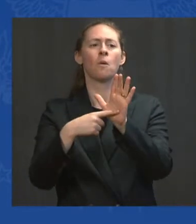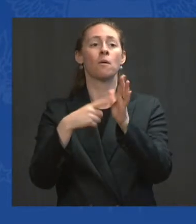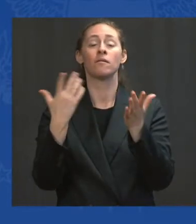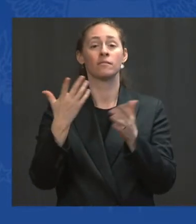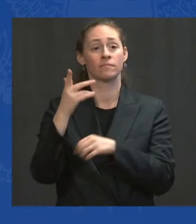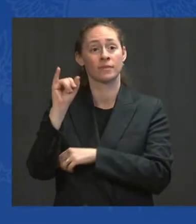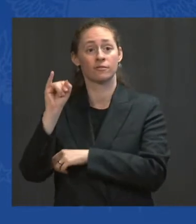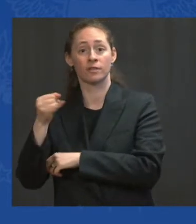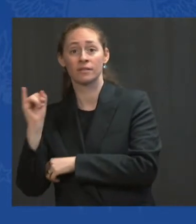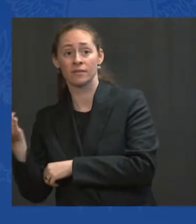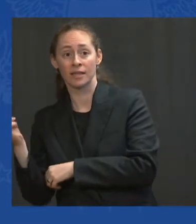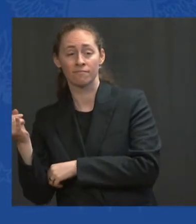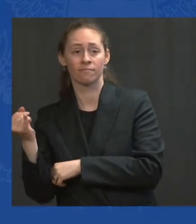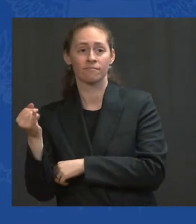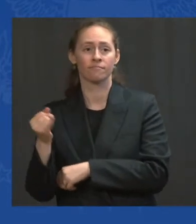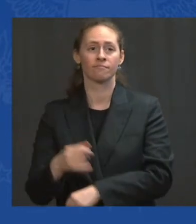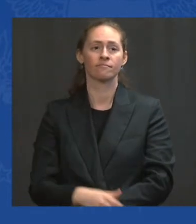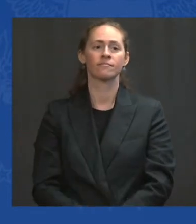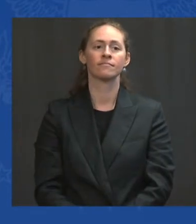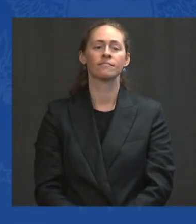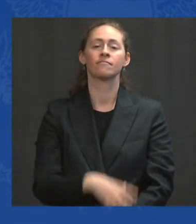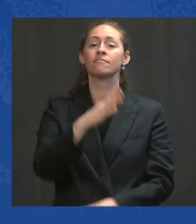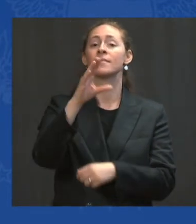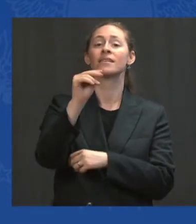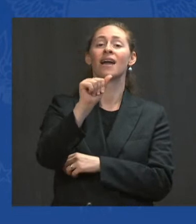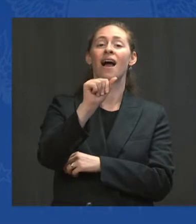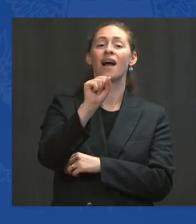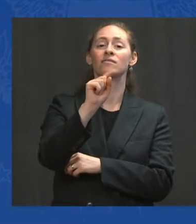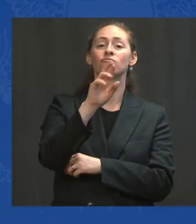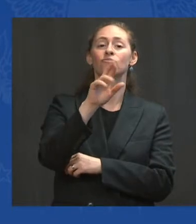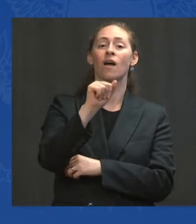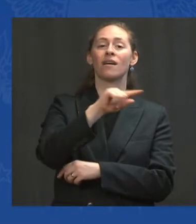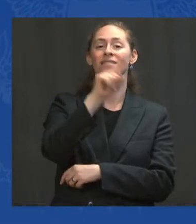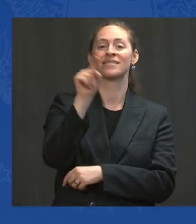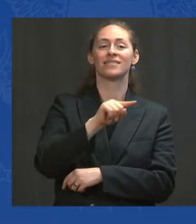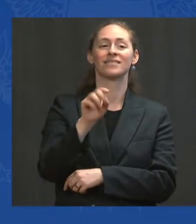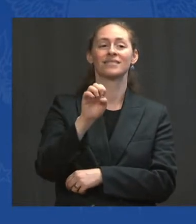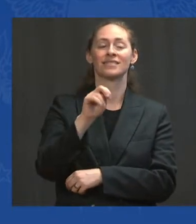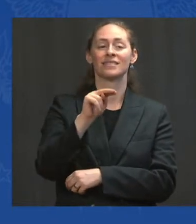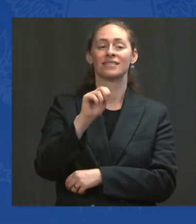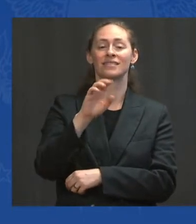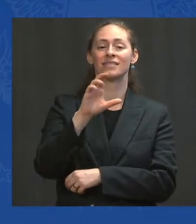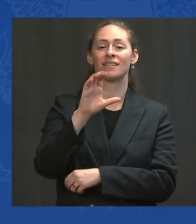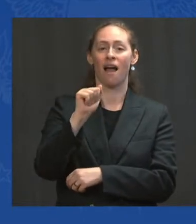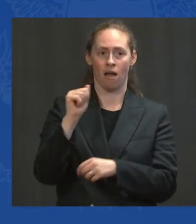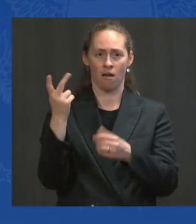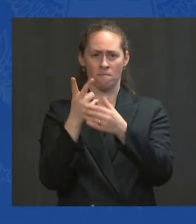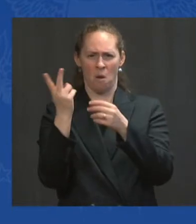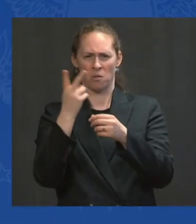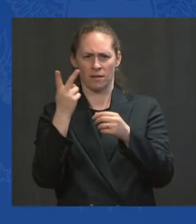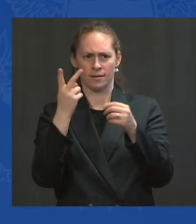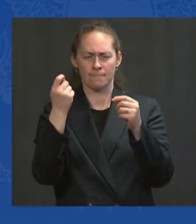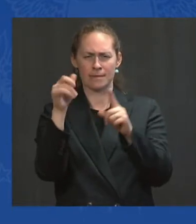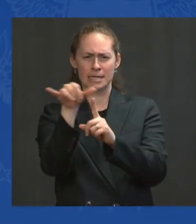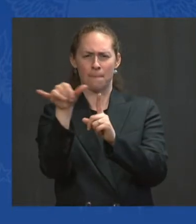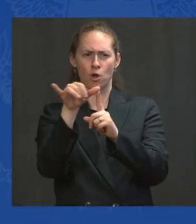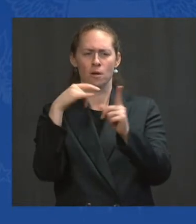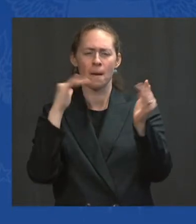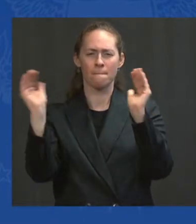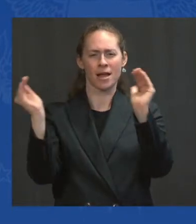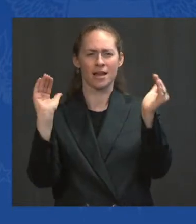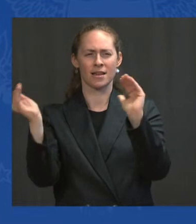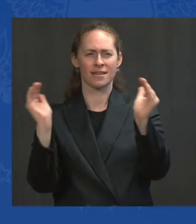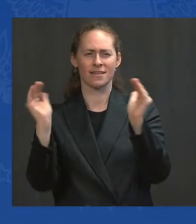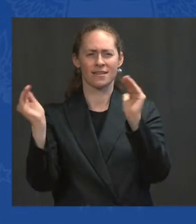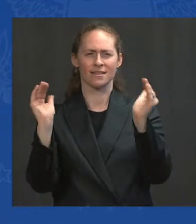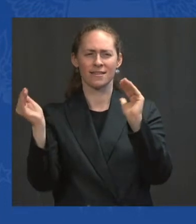the Oxford AstraZeneca or the AZ vaccine, because they use similar adenovirus vectors, we